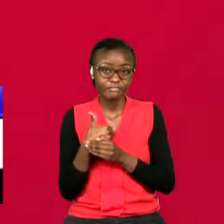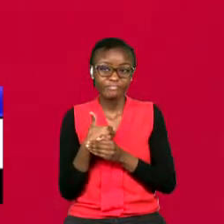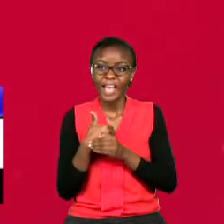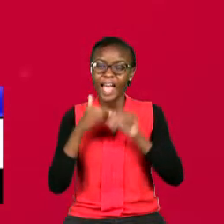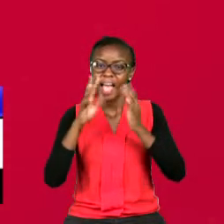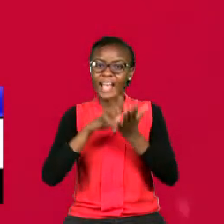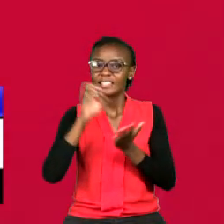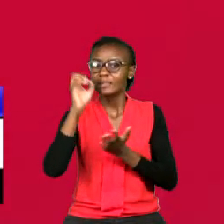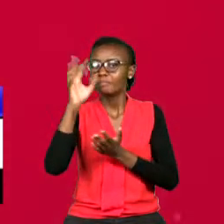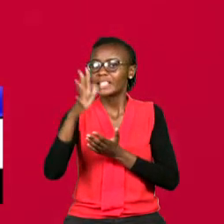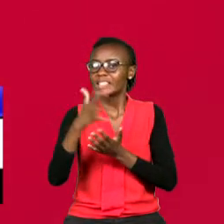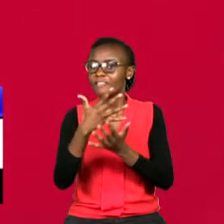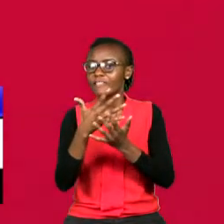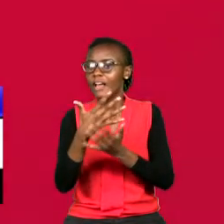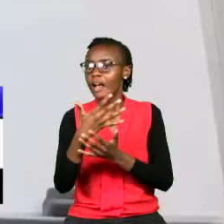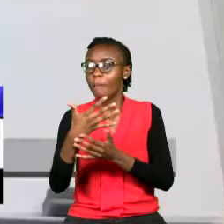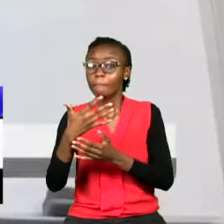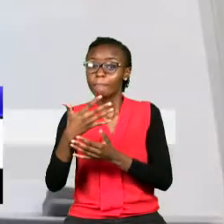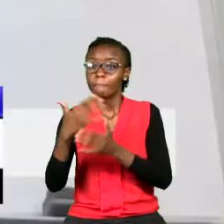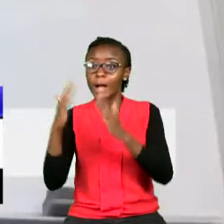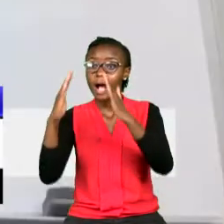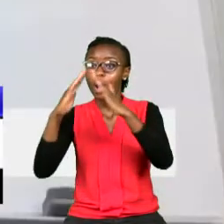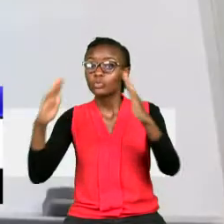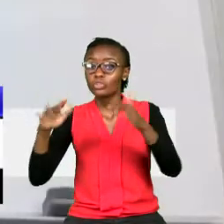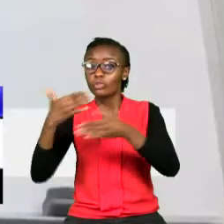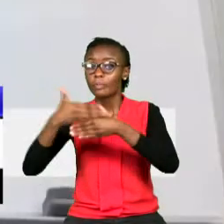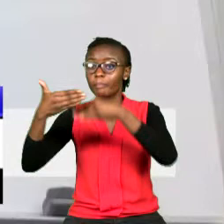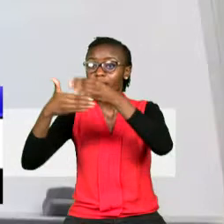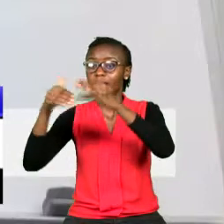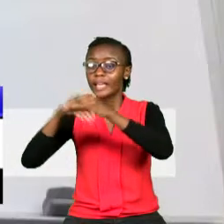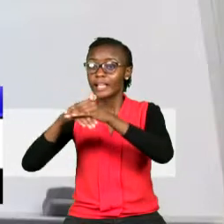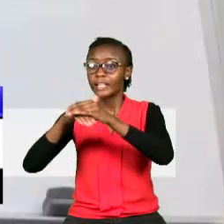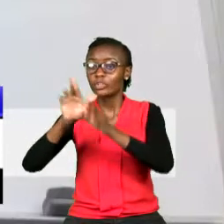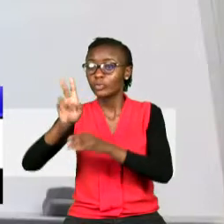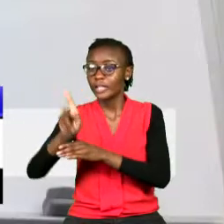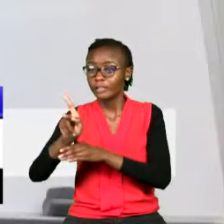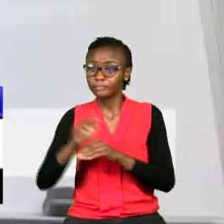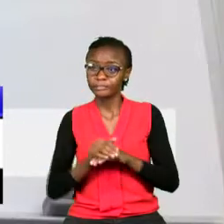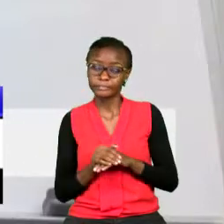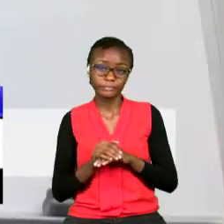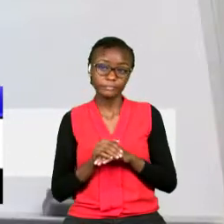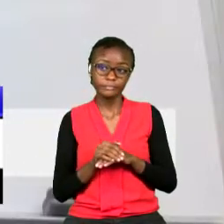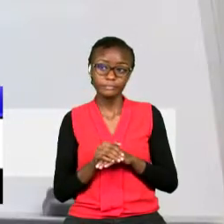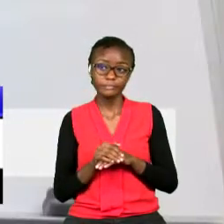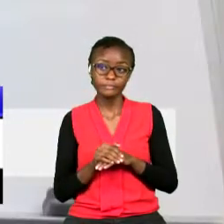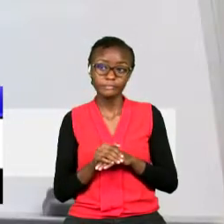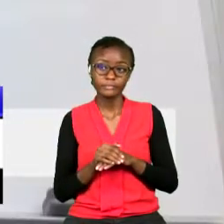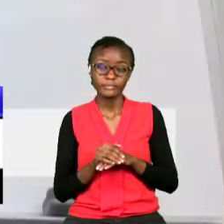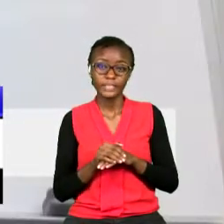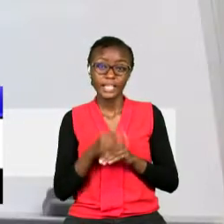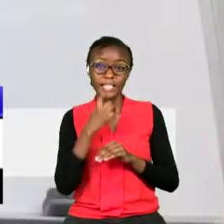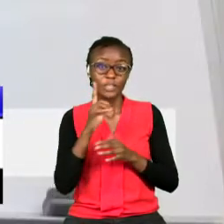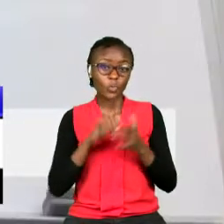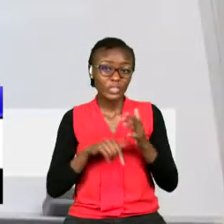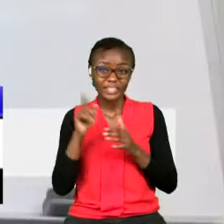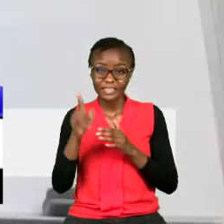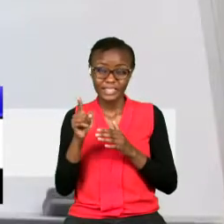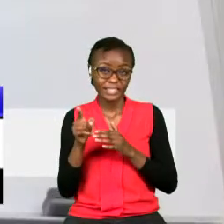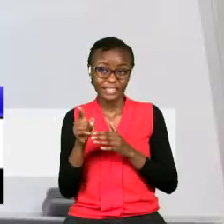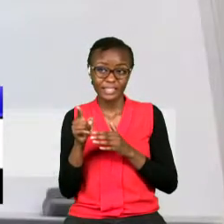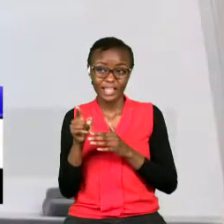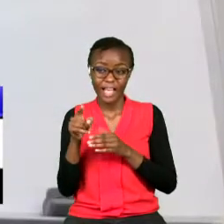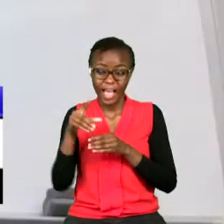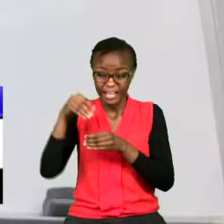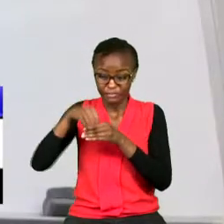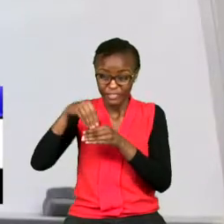property in London, UK. There's no indication or suggestion in our reporting that this is indeed illegal, but I think we